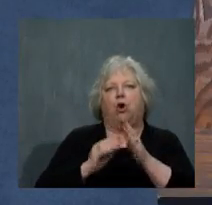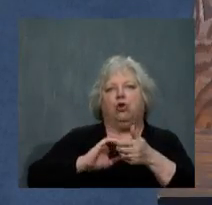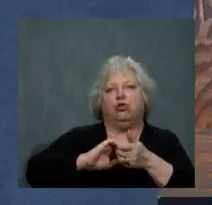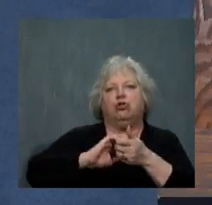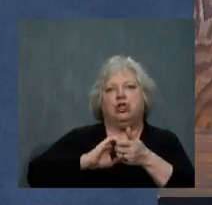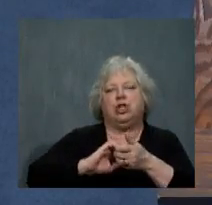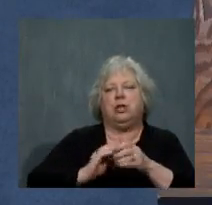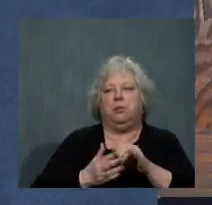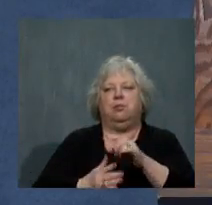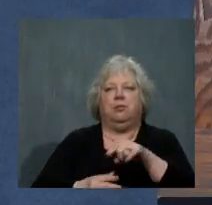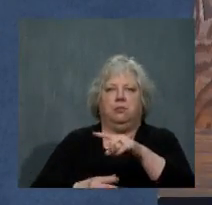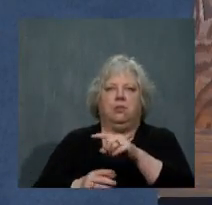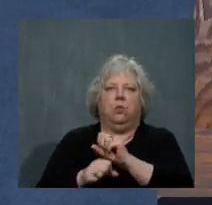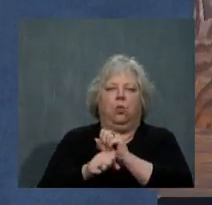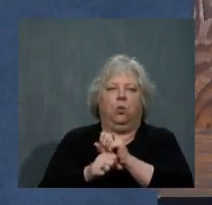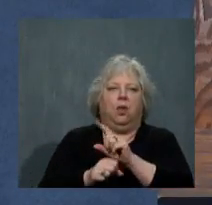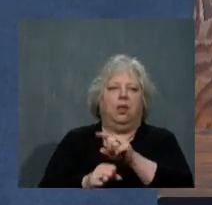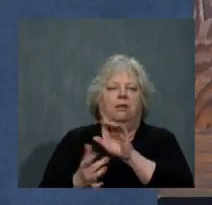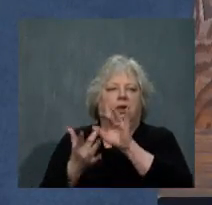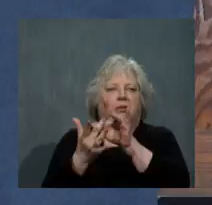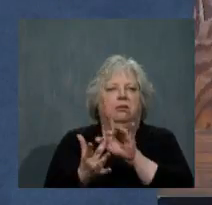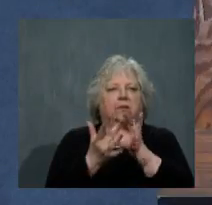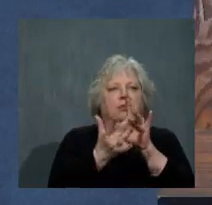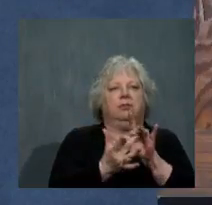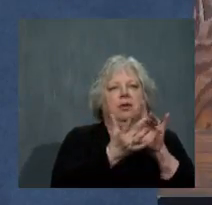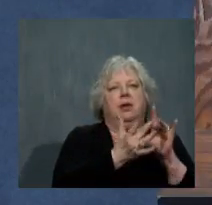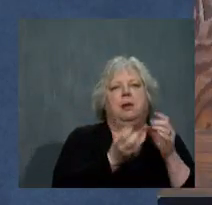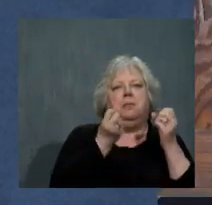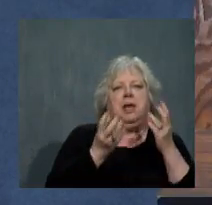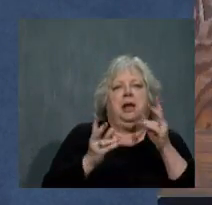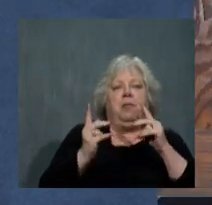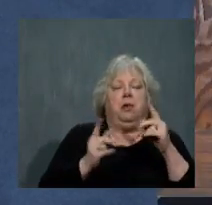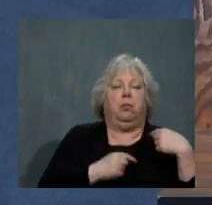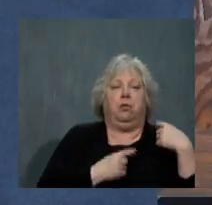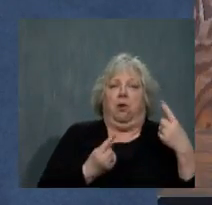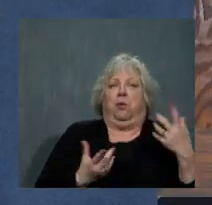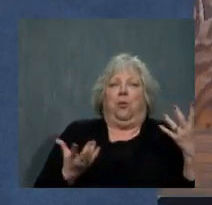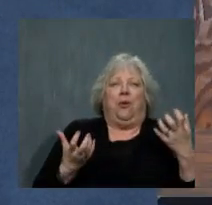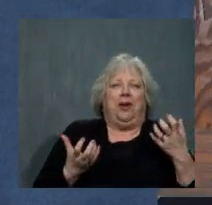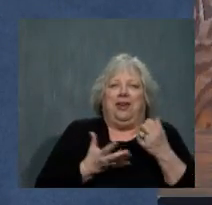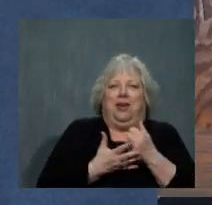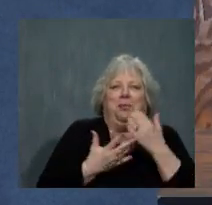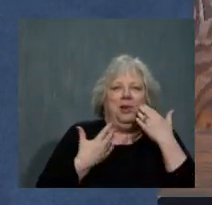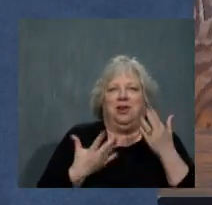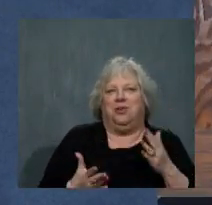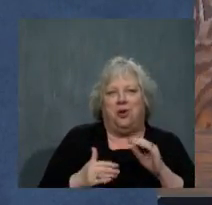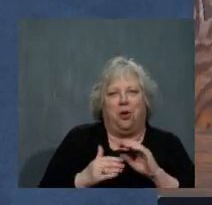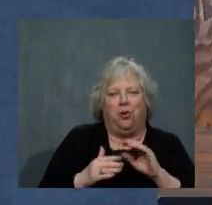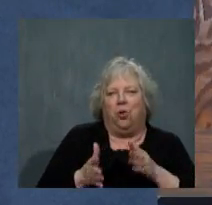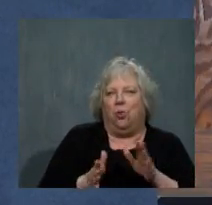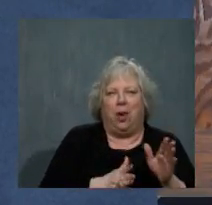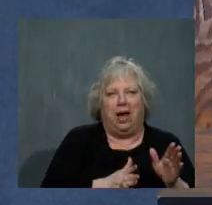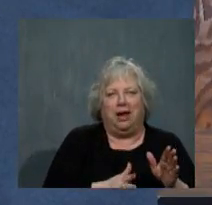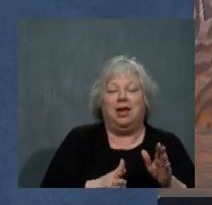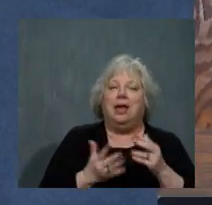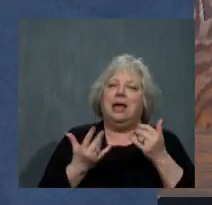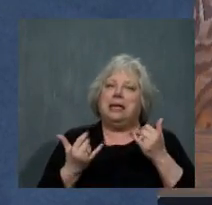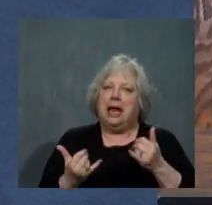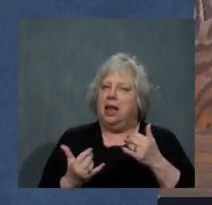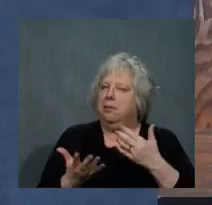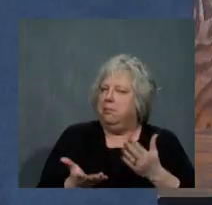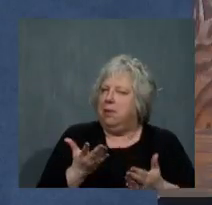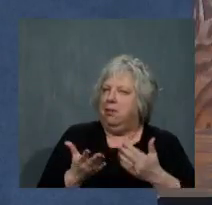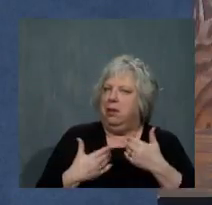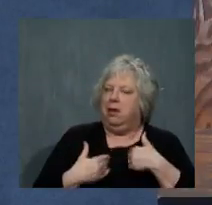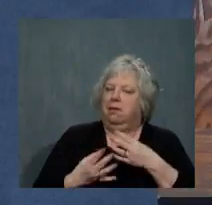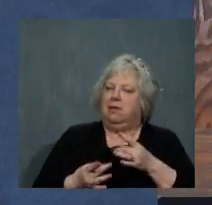of work reaching out to people who have always wanted to help but didn't know how to help. And now that there might be an